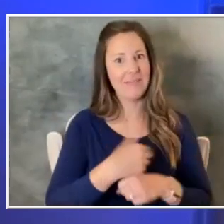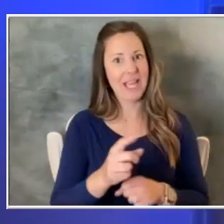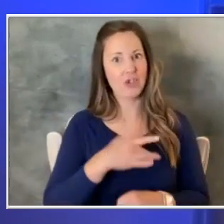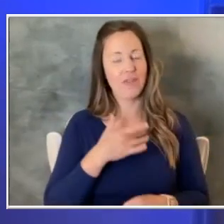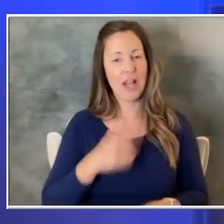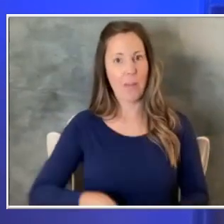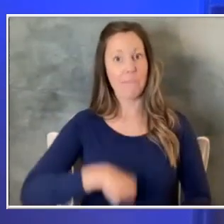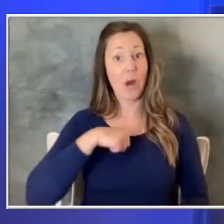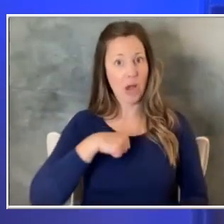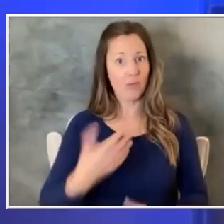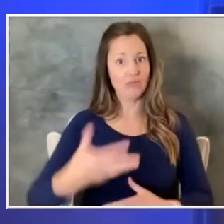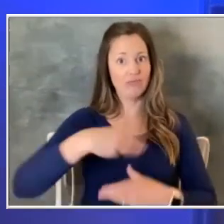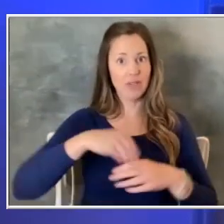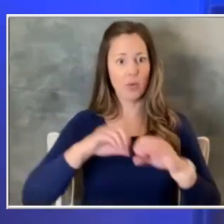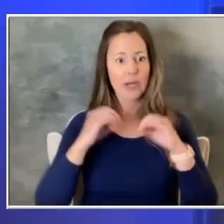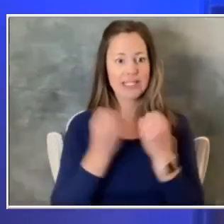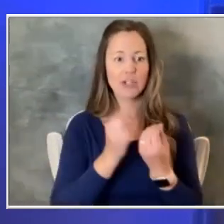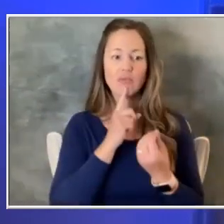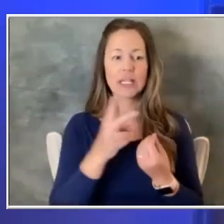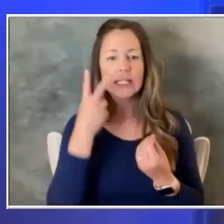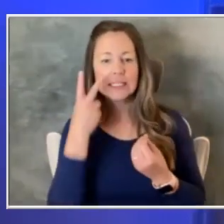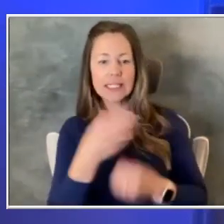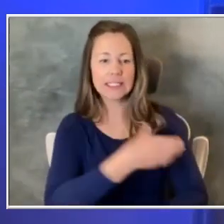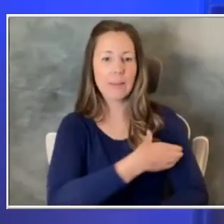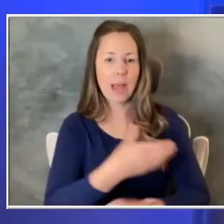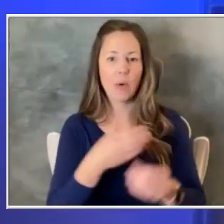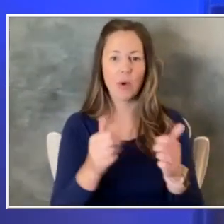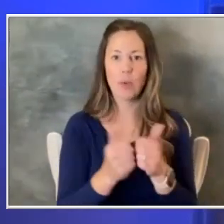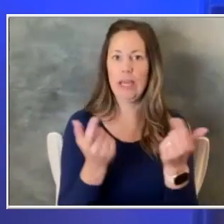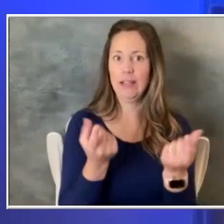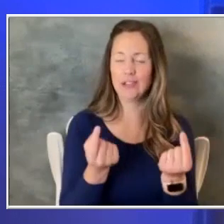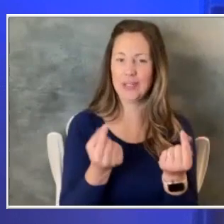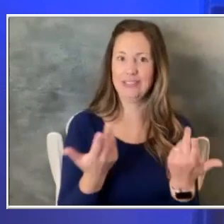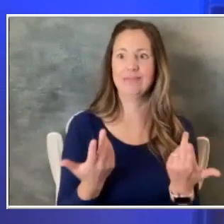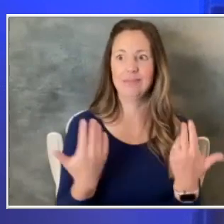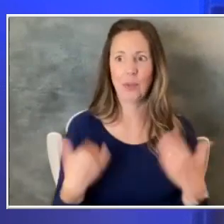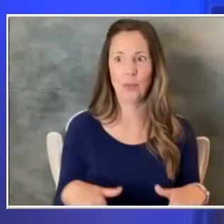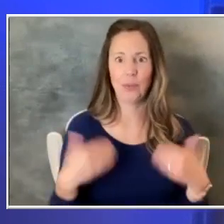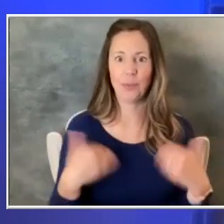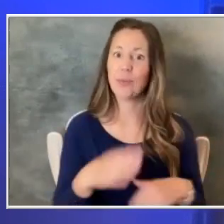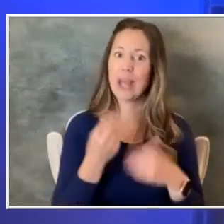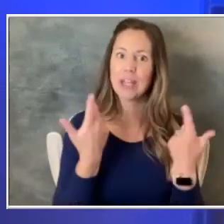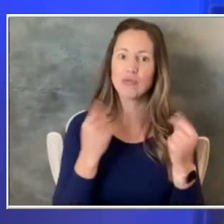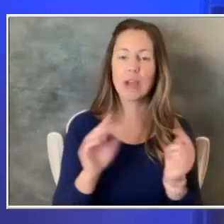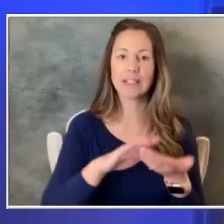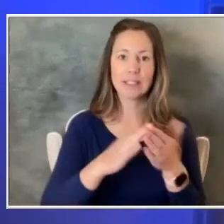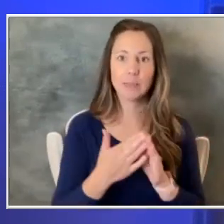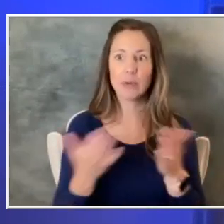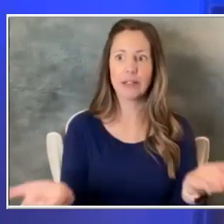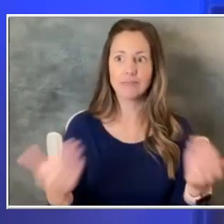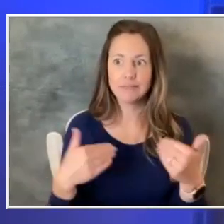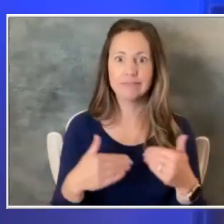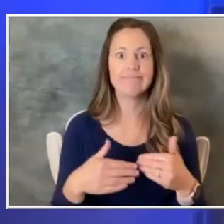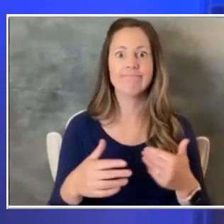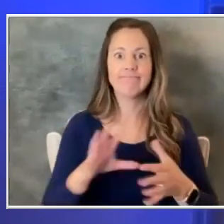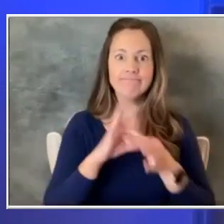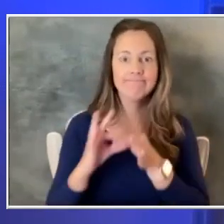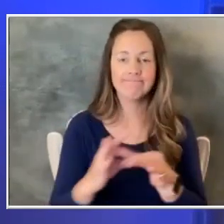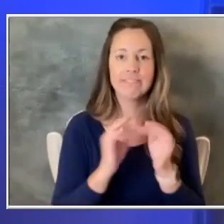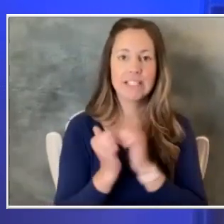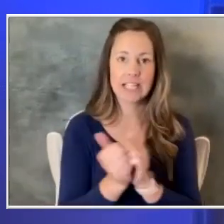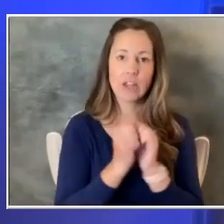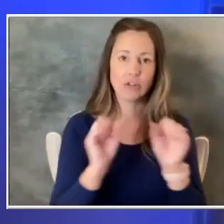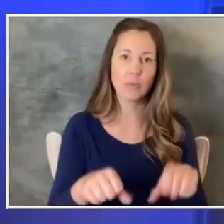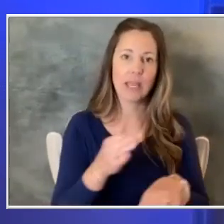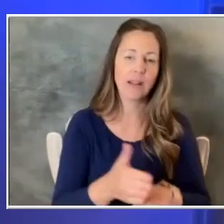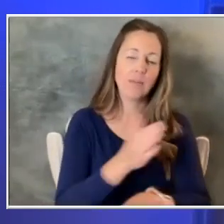organization that sees the power in what we're doing and tries to get the community to come together so we can do better for cancer